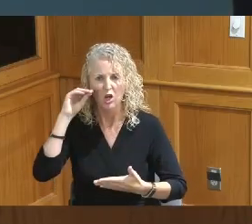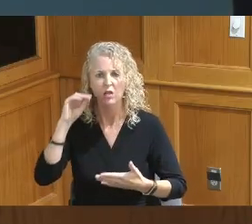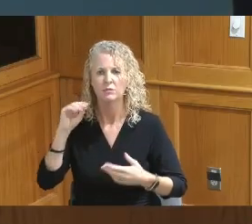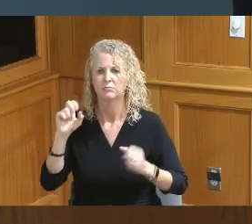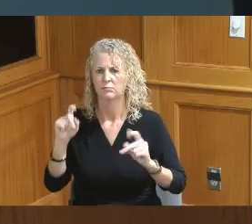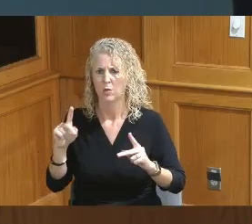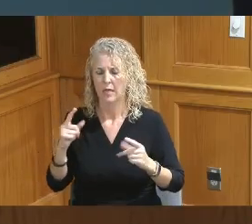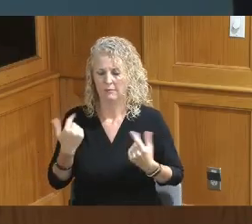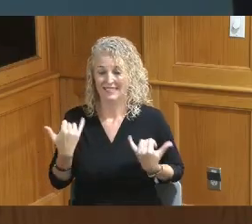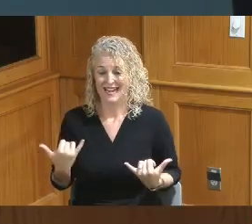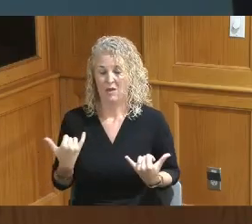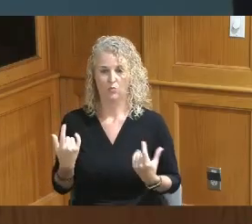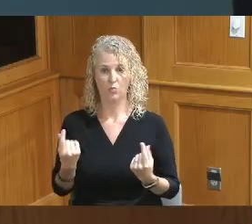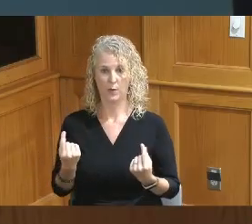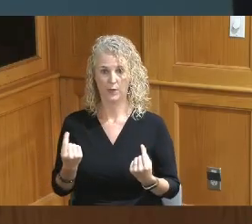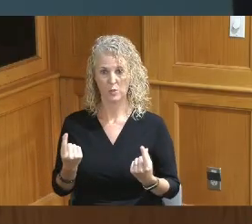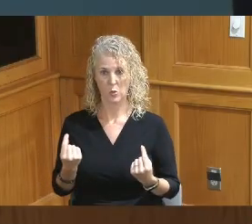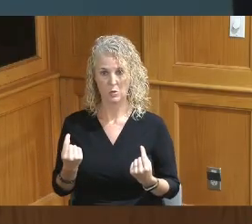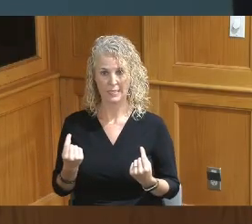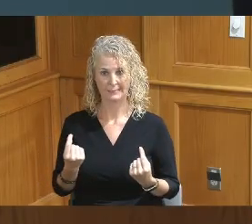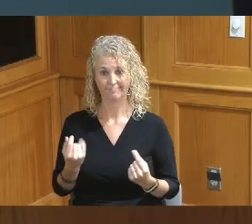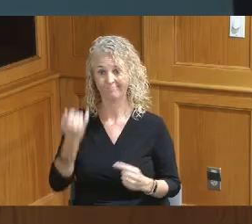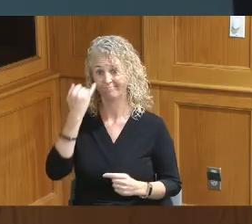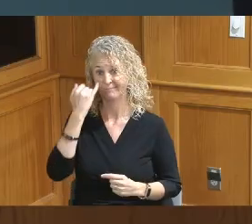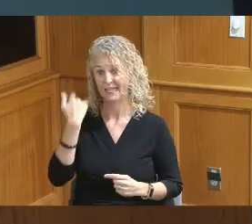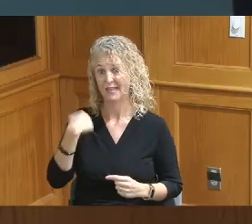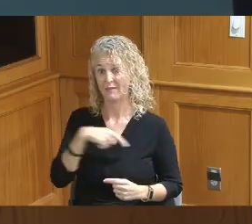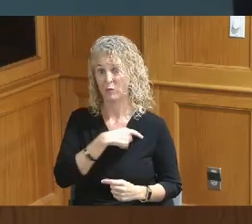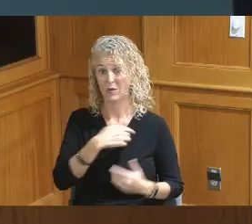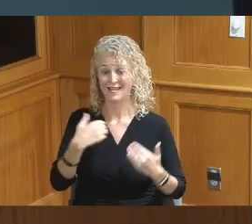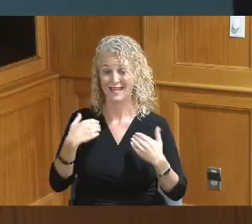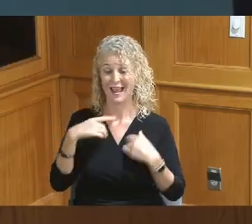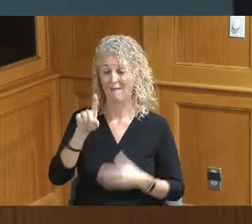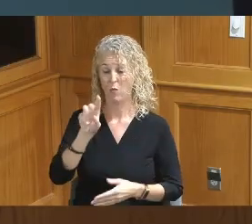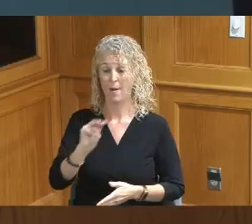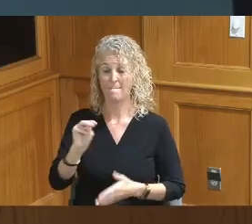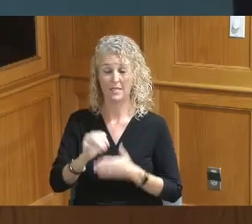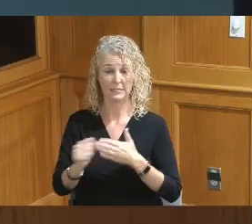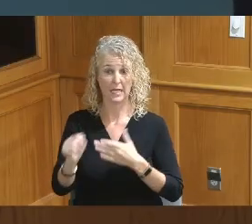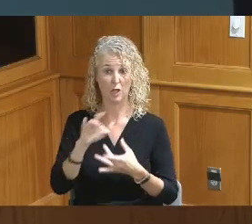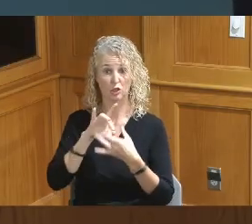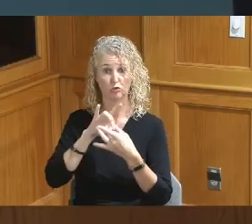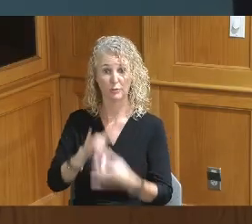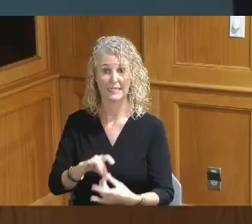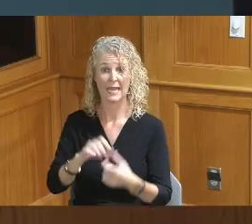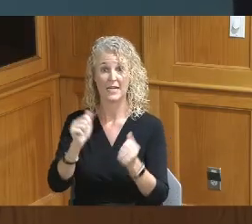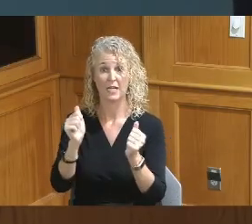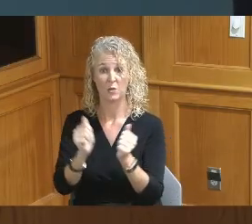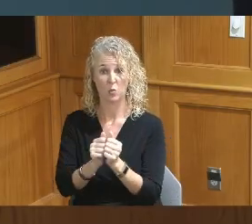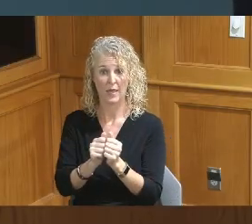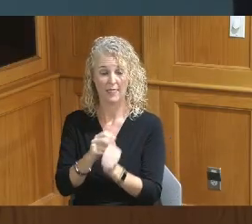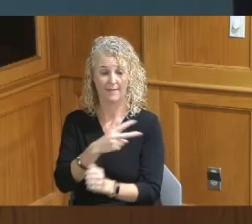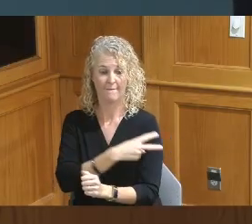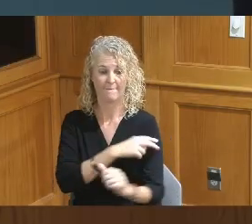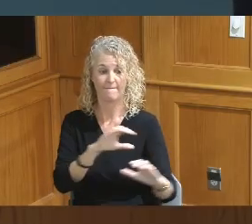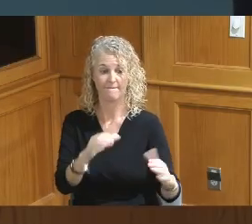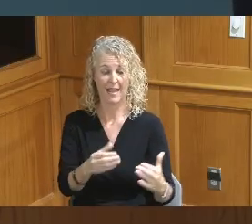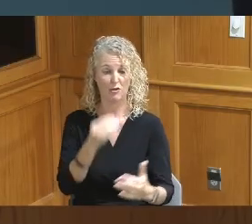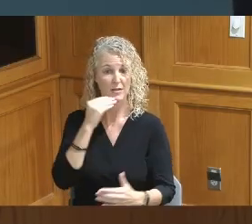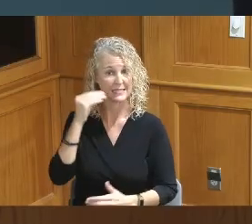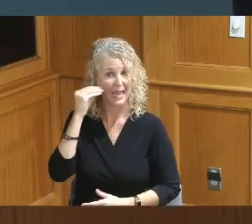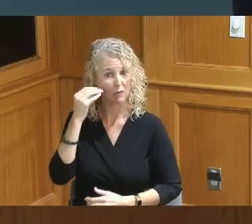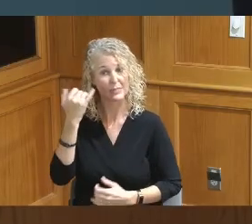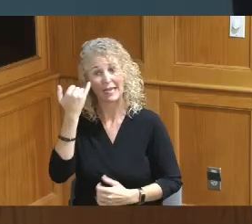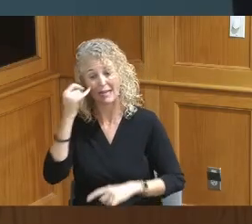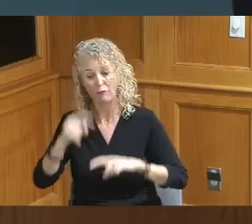moving forward with this, because again, if we've got $1 million on the table for something that won't be able to be